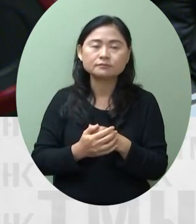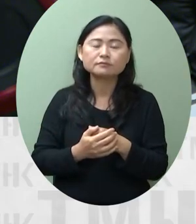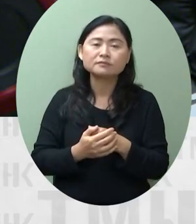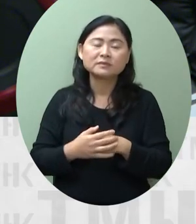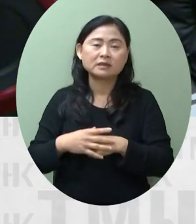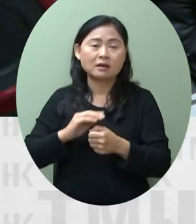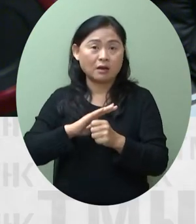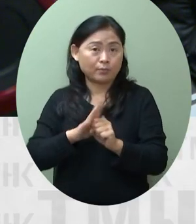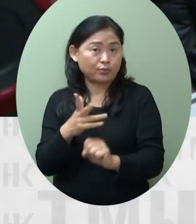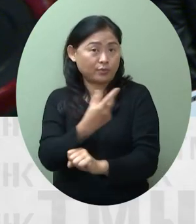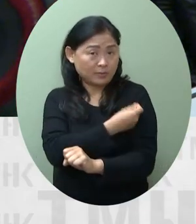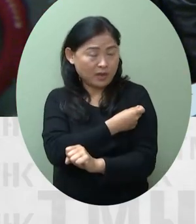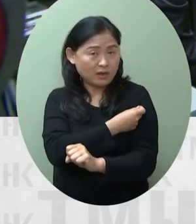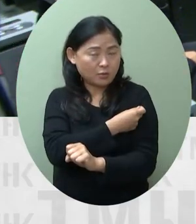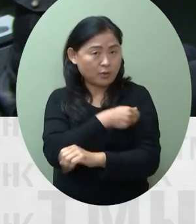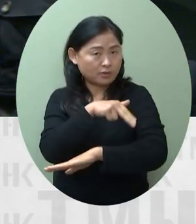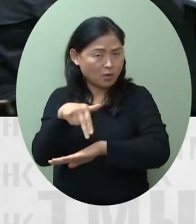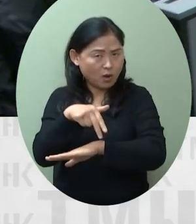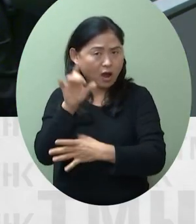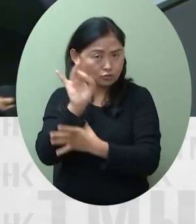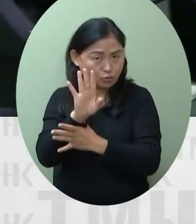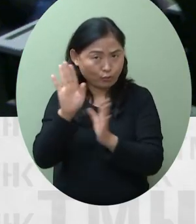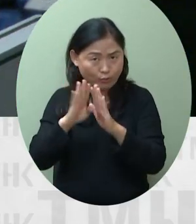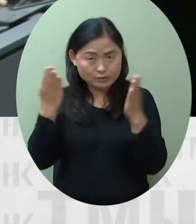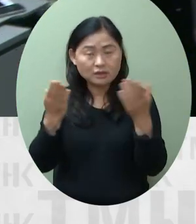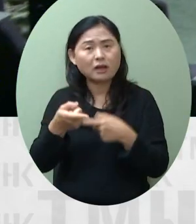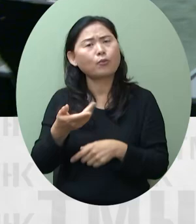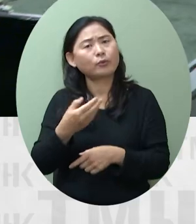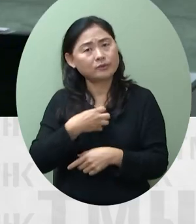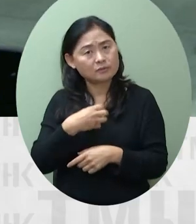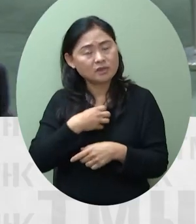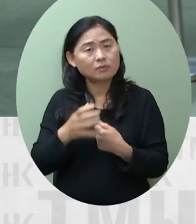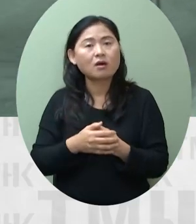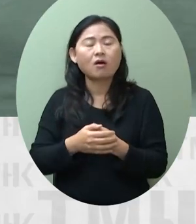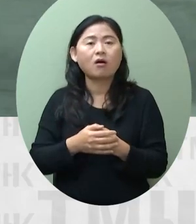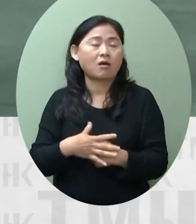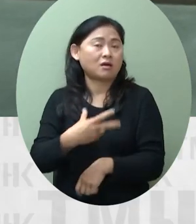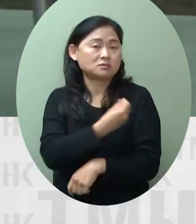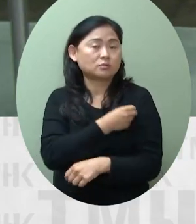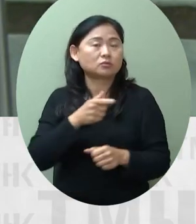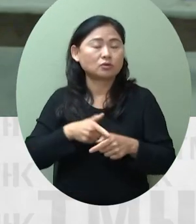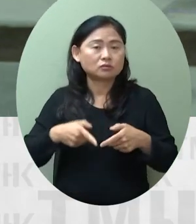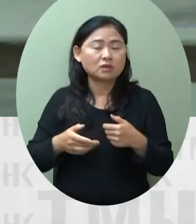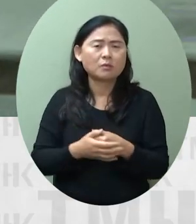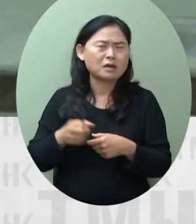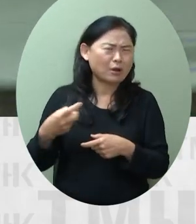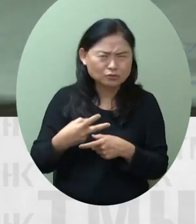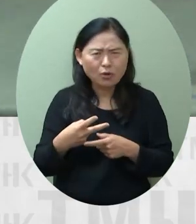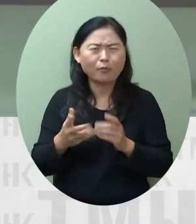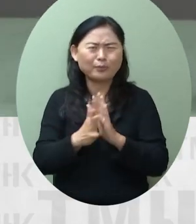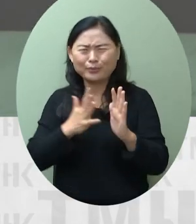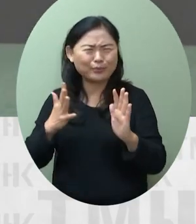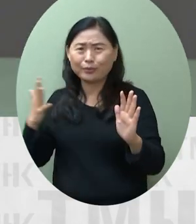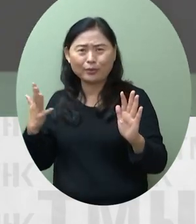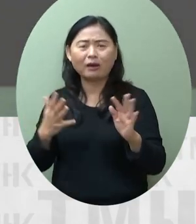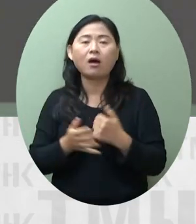you concerned long queues outside the vaccination centers will emerge again, like what we saw earlier this month? And have you